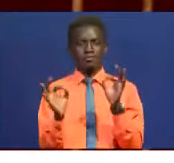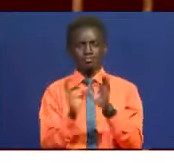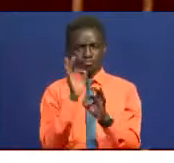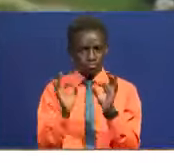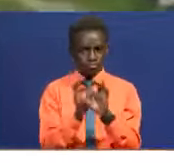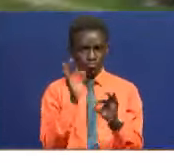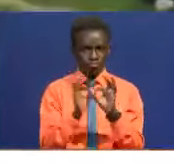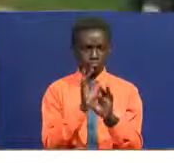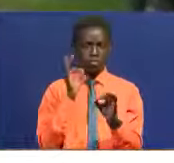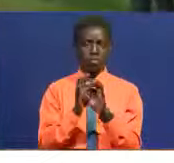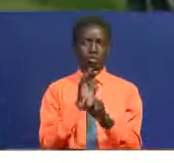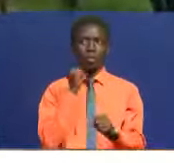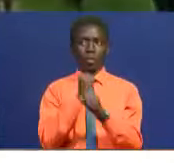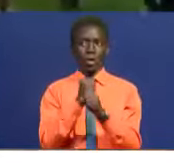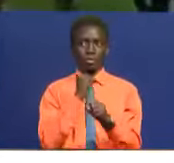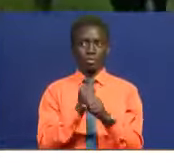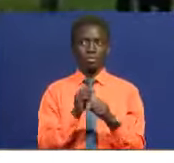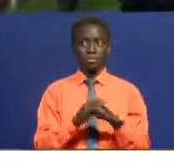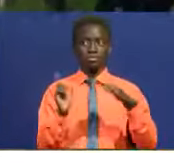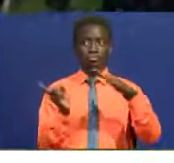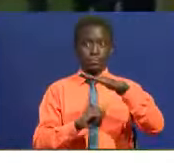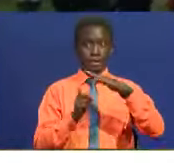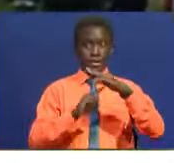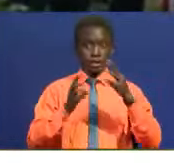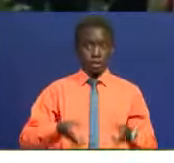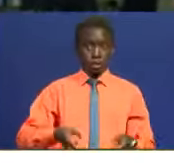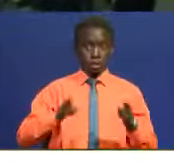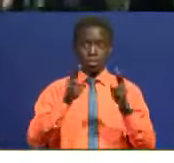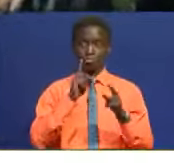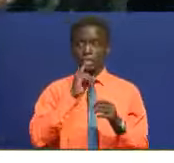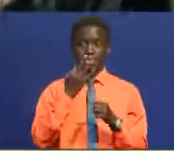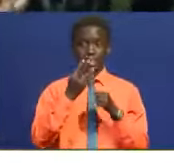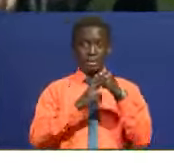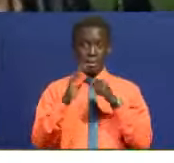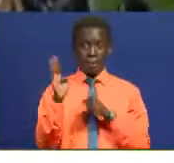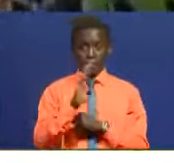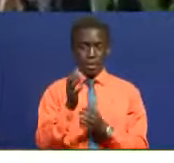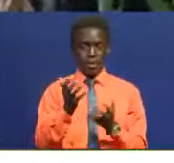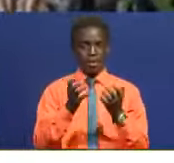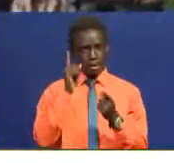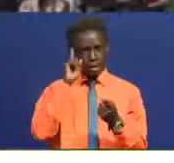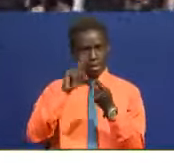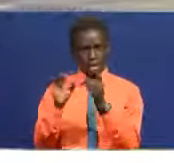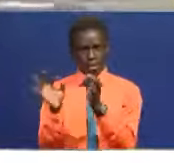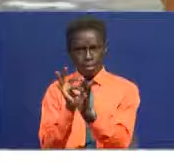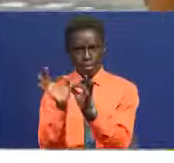reconstruction efforts. The Ministry of Roads estimates that 37 billion shillings are needed to repair roads